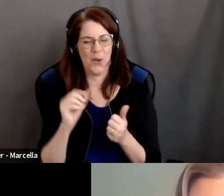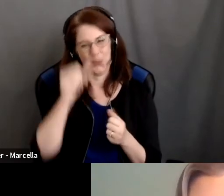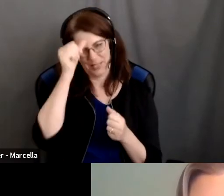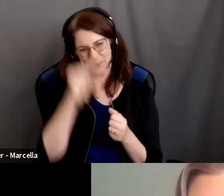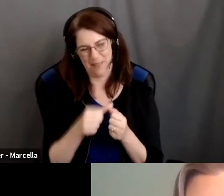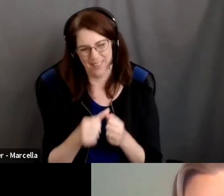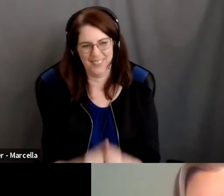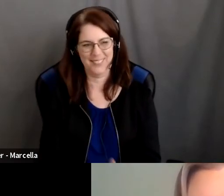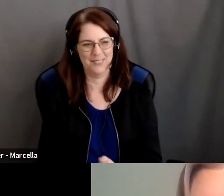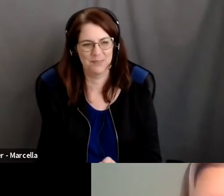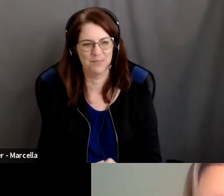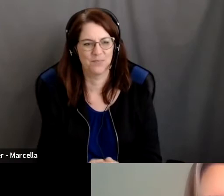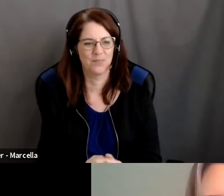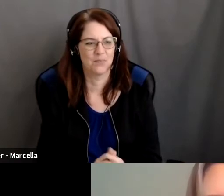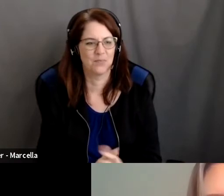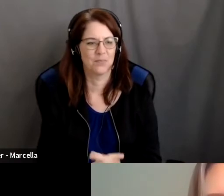mind.